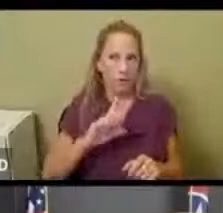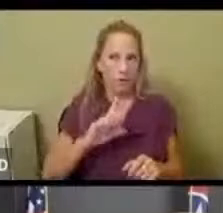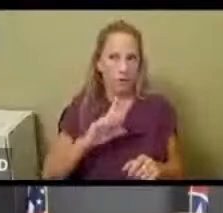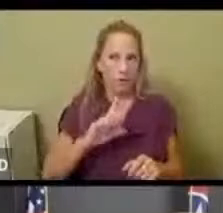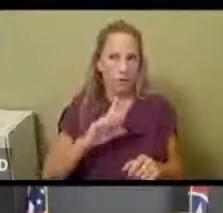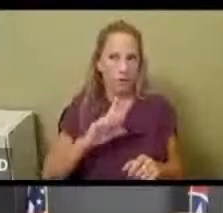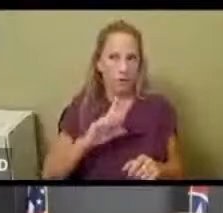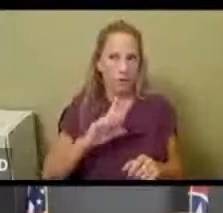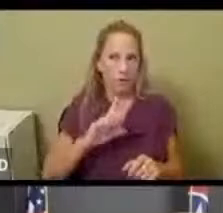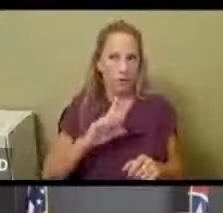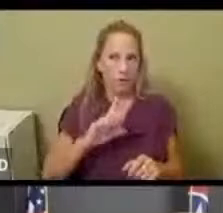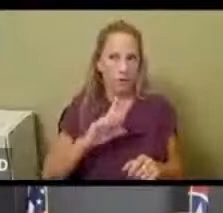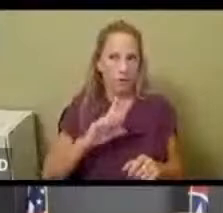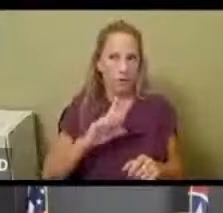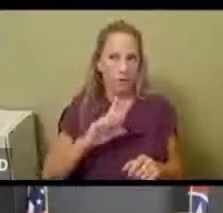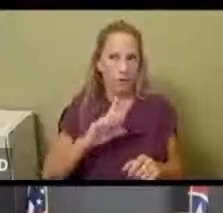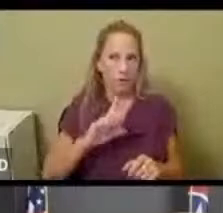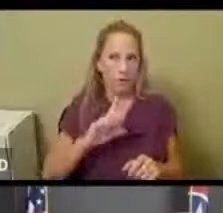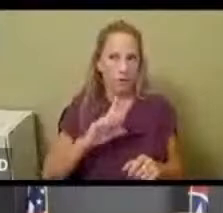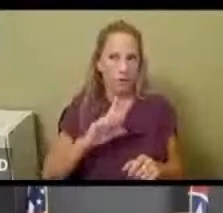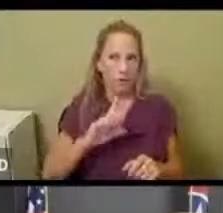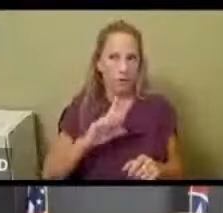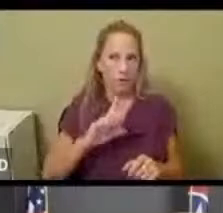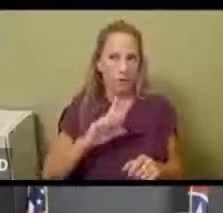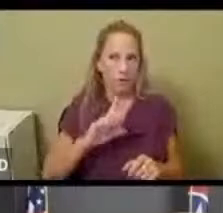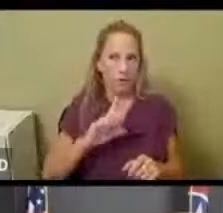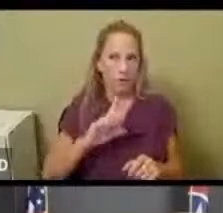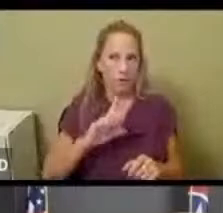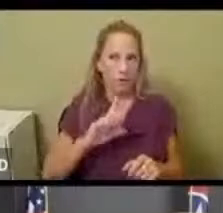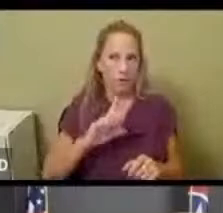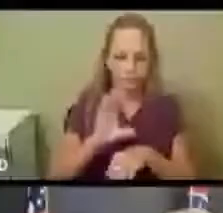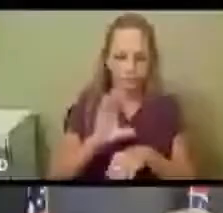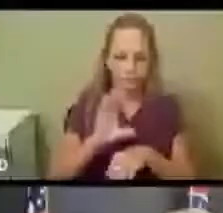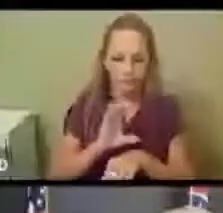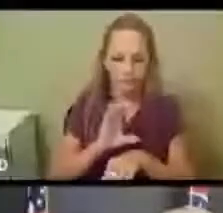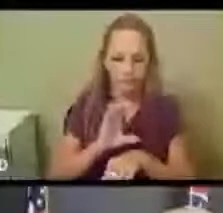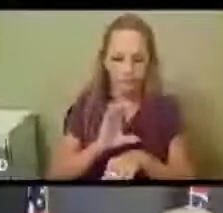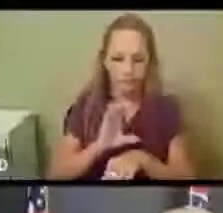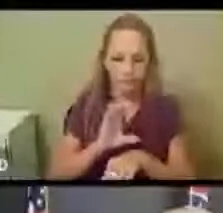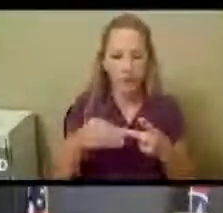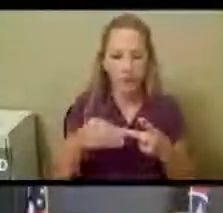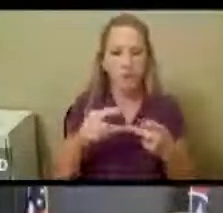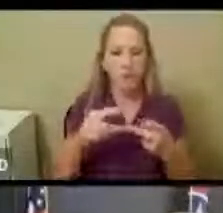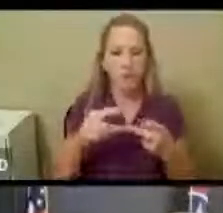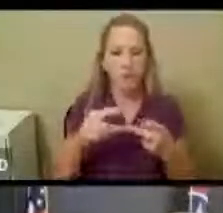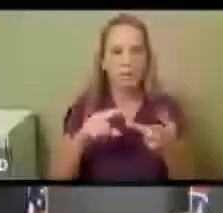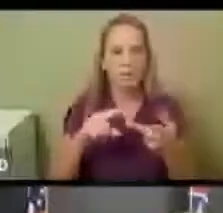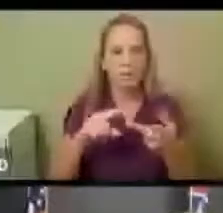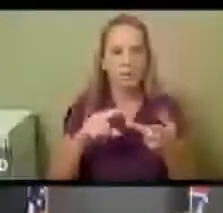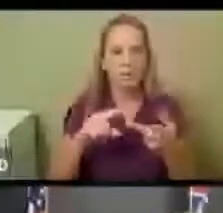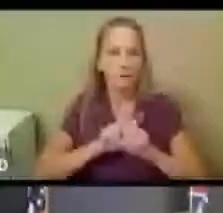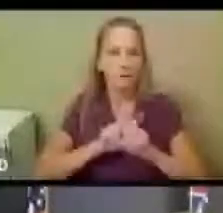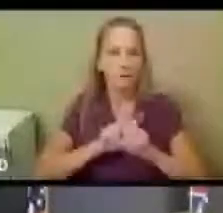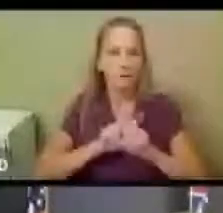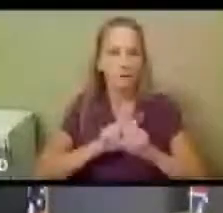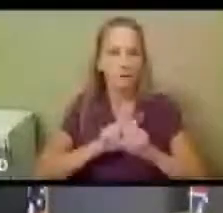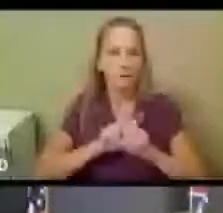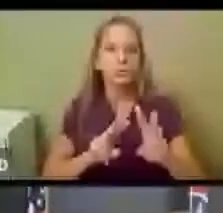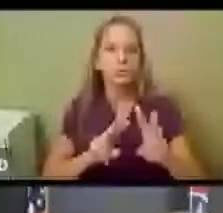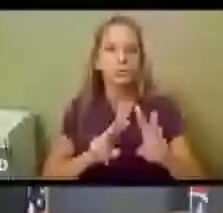actually speaks of places of worship, weddings, and funerals. So you could probably just plug it right in